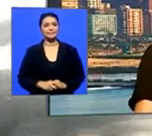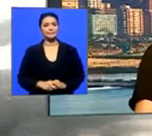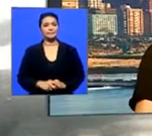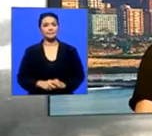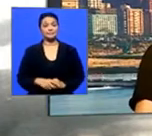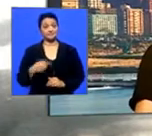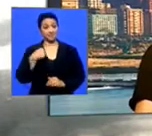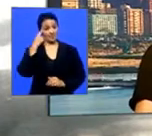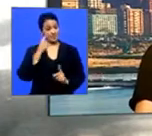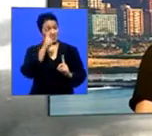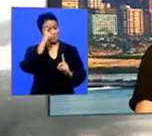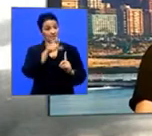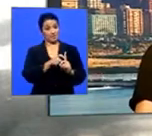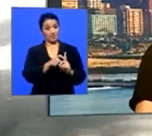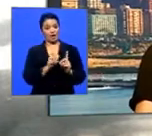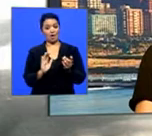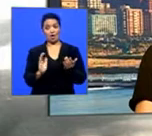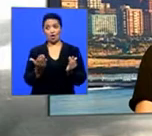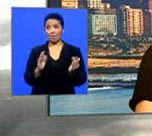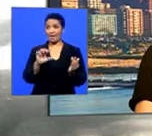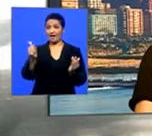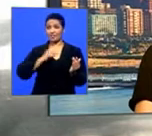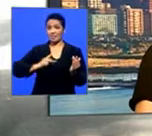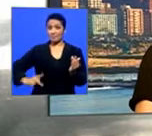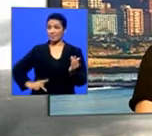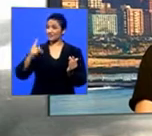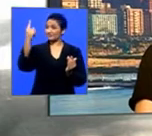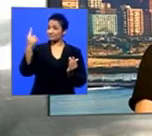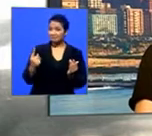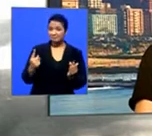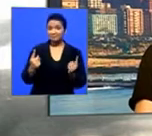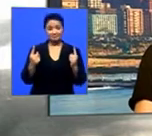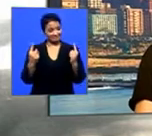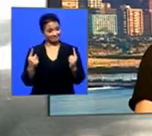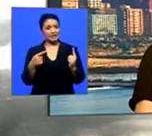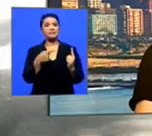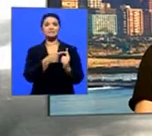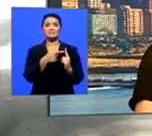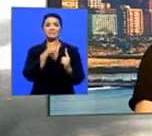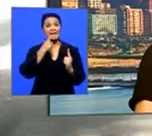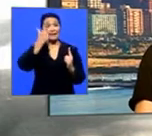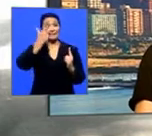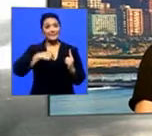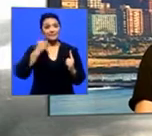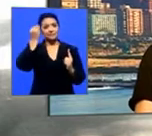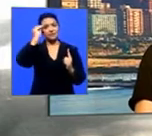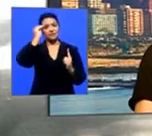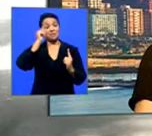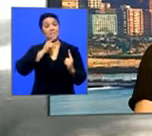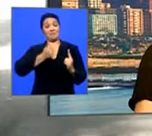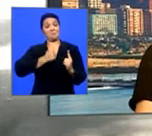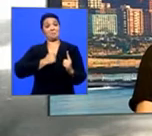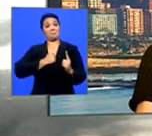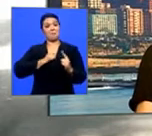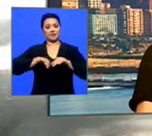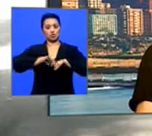I think if I compare Madiba to any other statesman, he took a genuine personal interest, not just in my own career, but